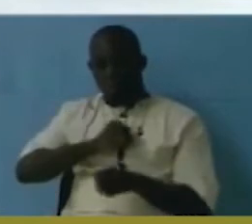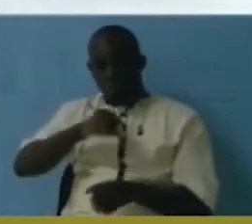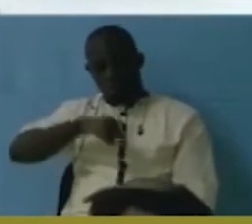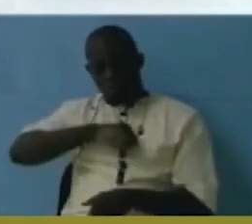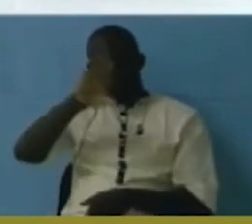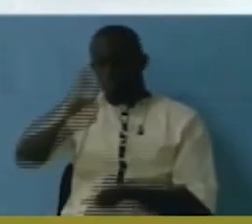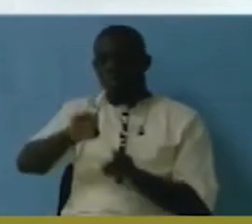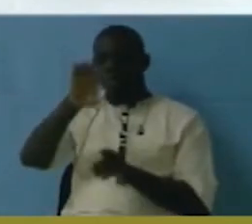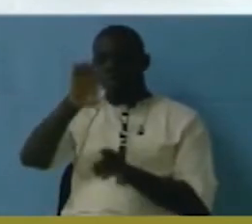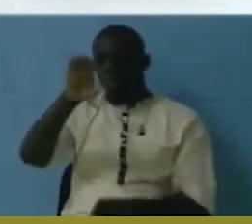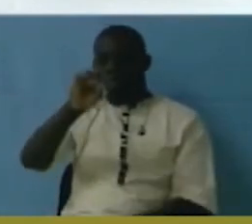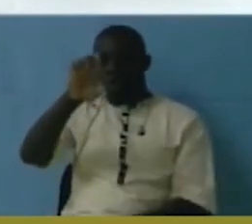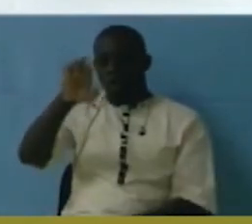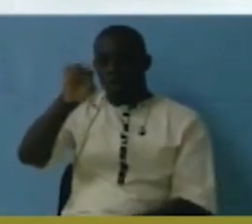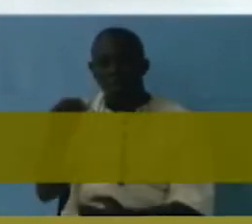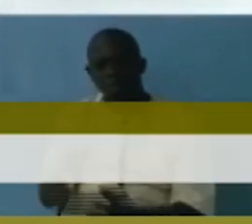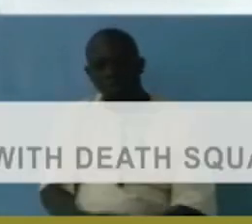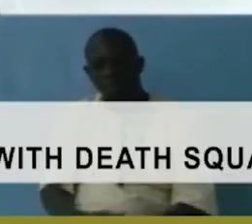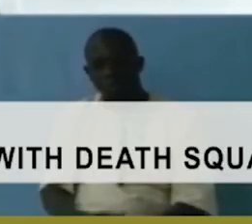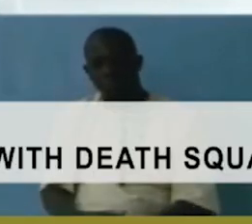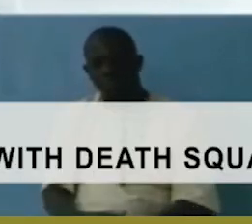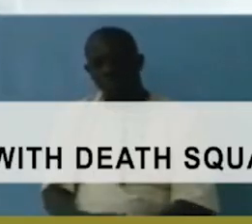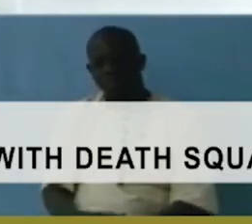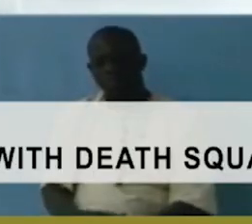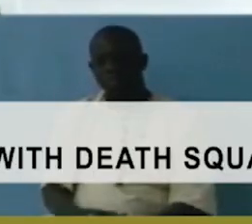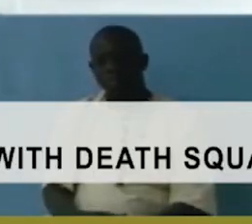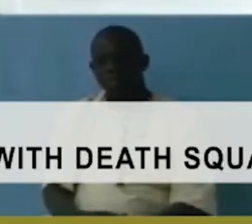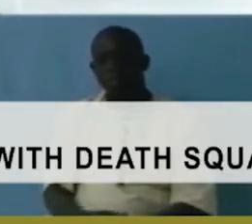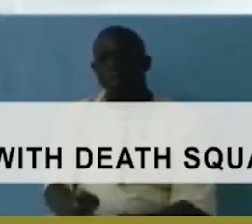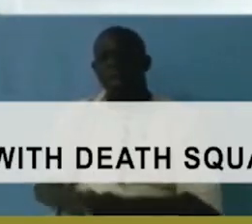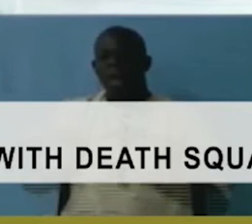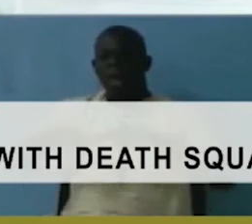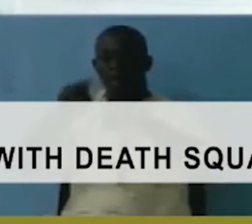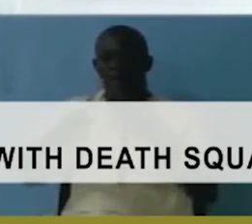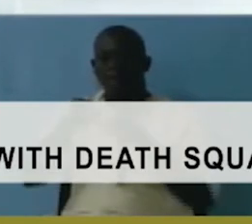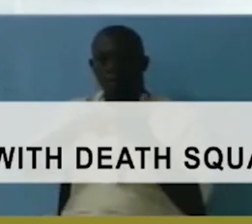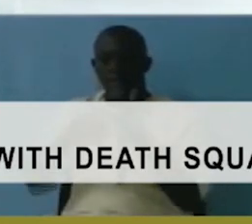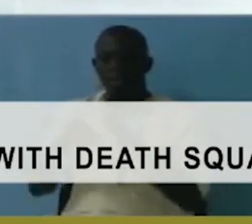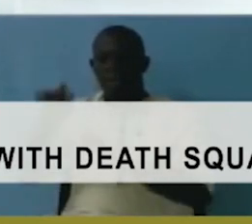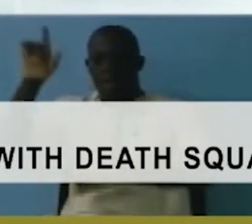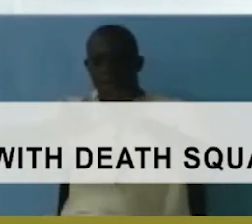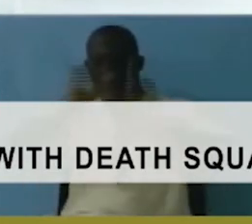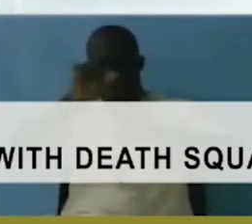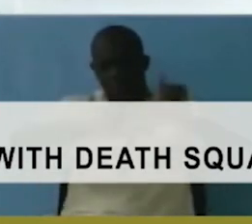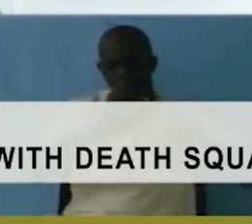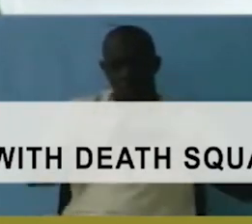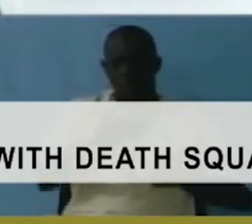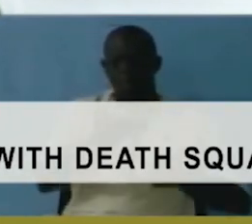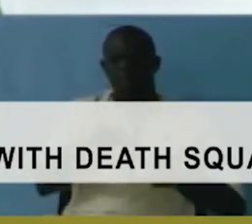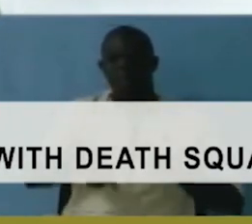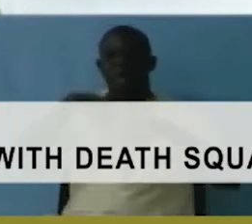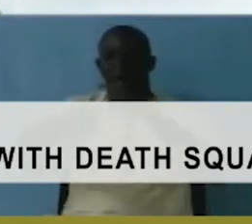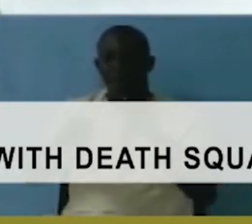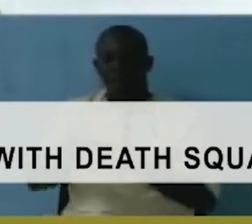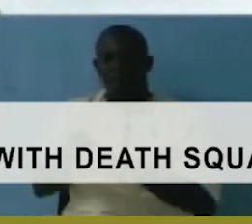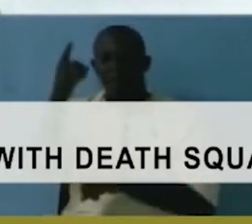labs here. The former adjutant said he was also put in a bag and hanged on a crane. Then